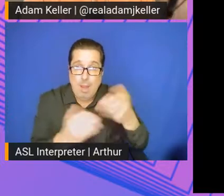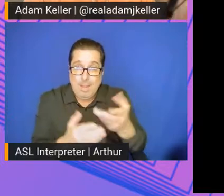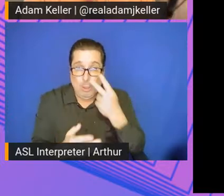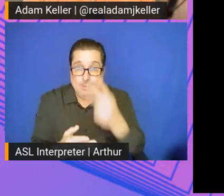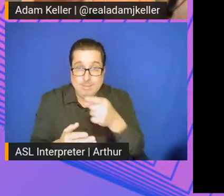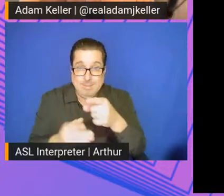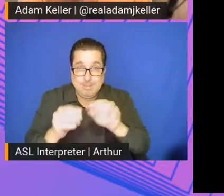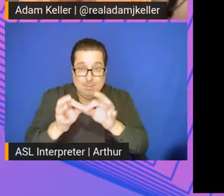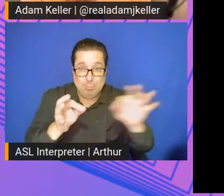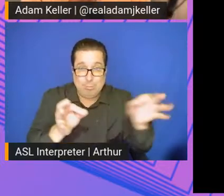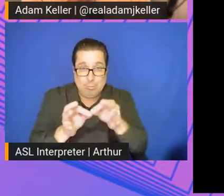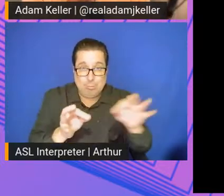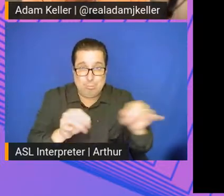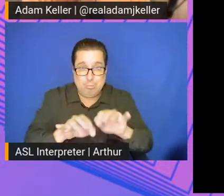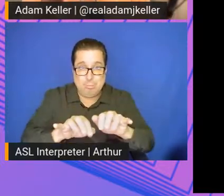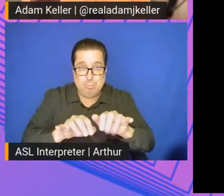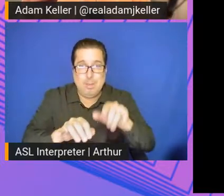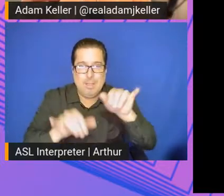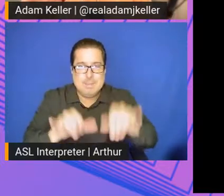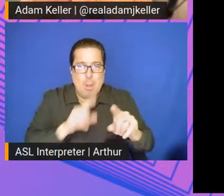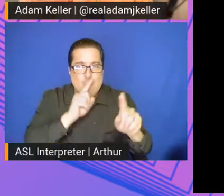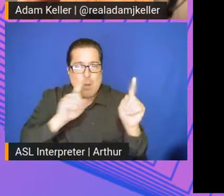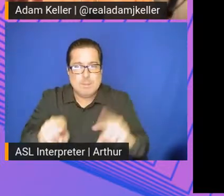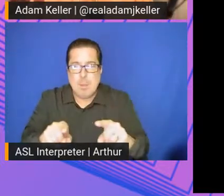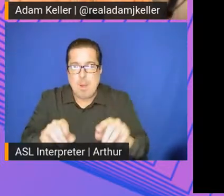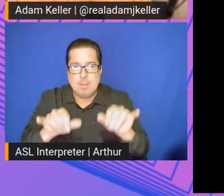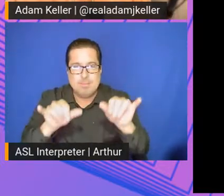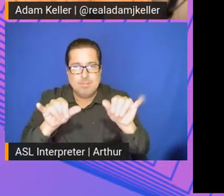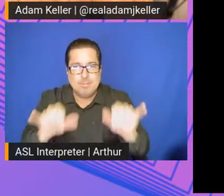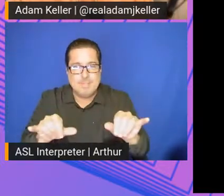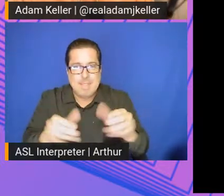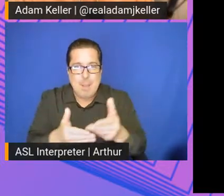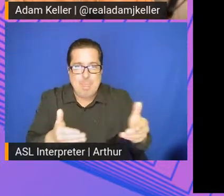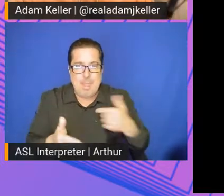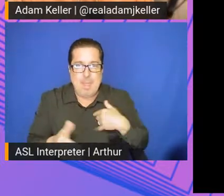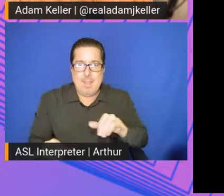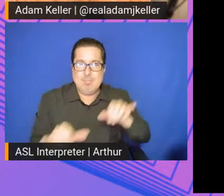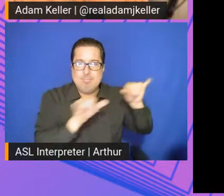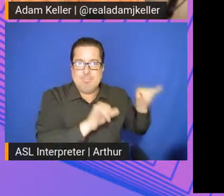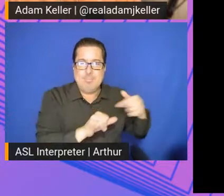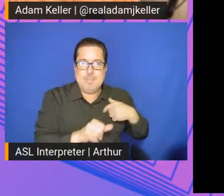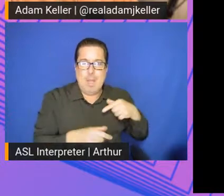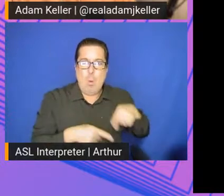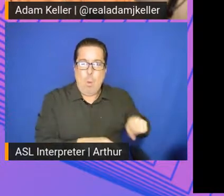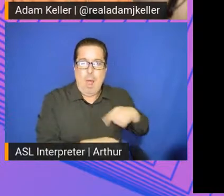and I'm getting the same response, same thing I had when I was local.